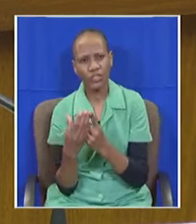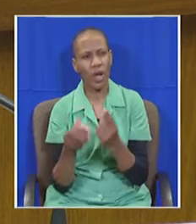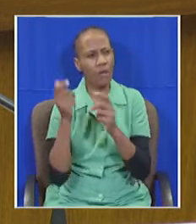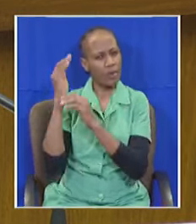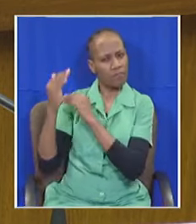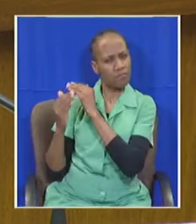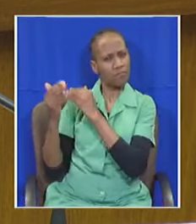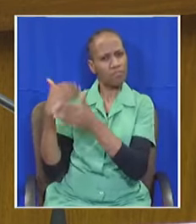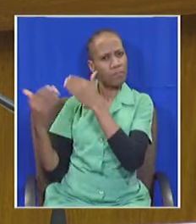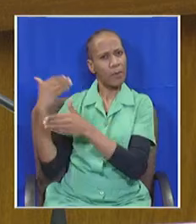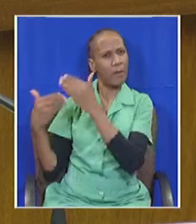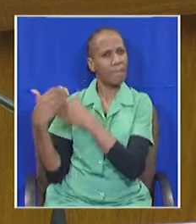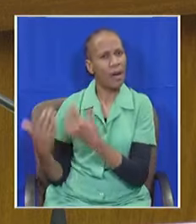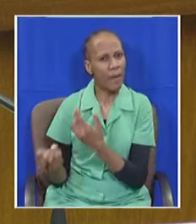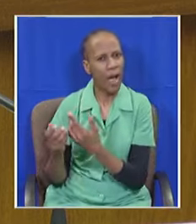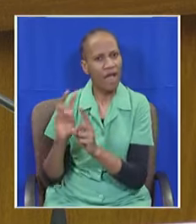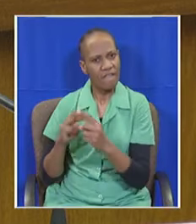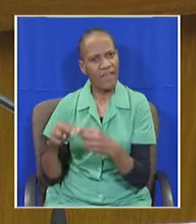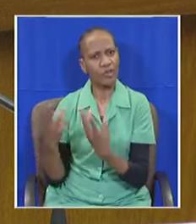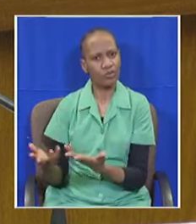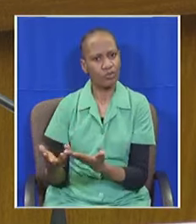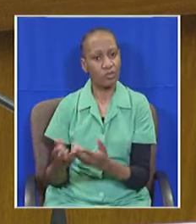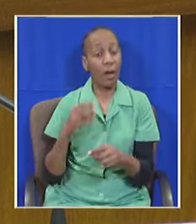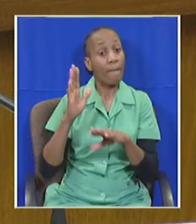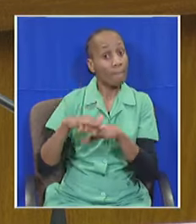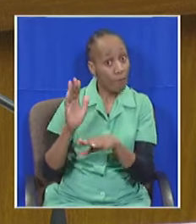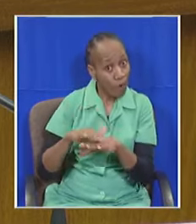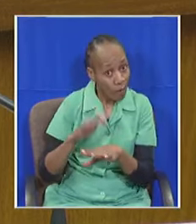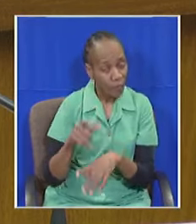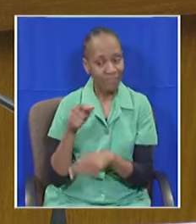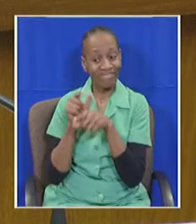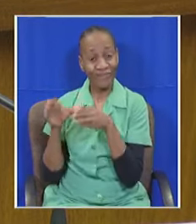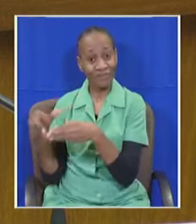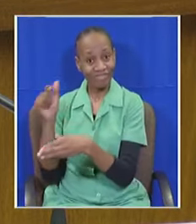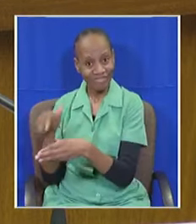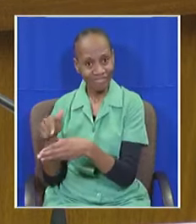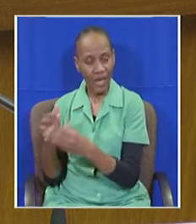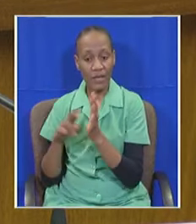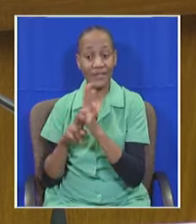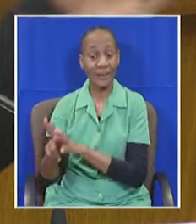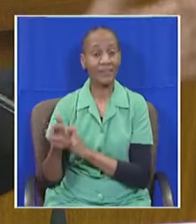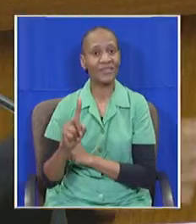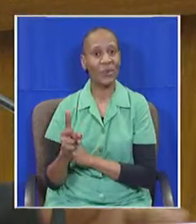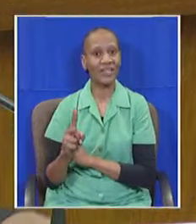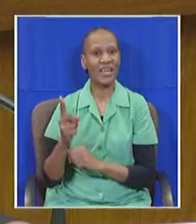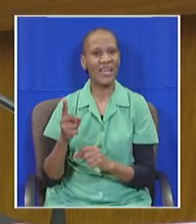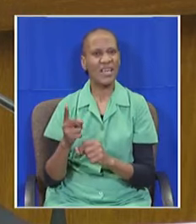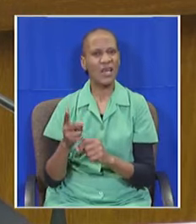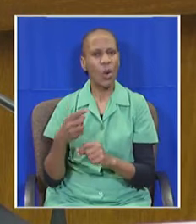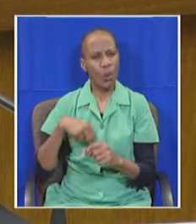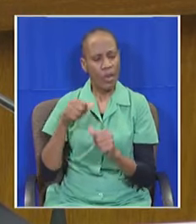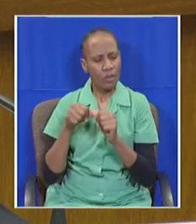historical values. Moreover, traditional leadership represents continuity with our past, and it helps